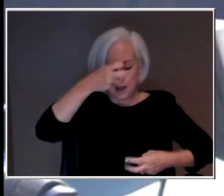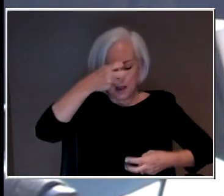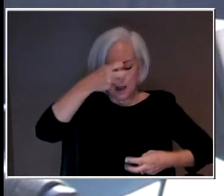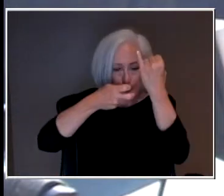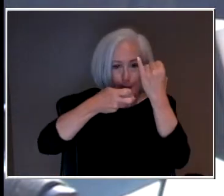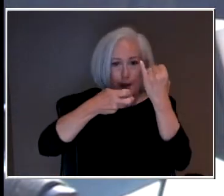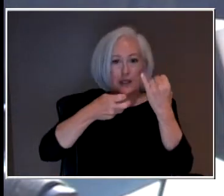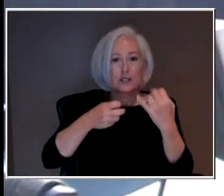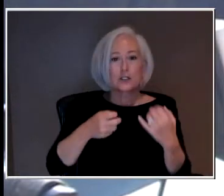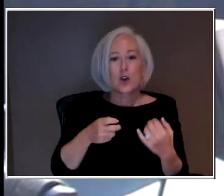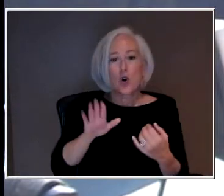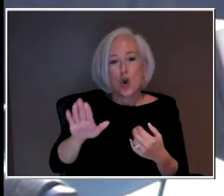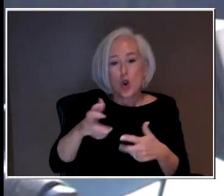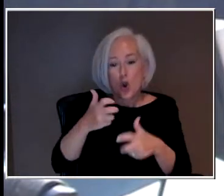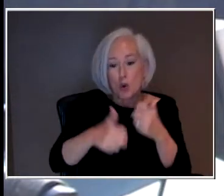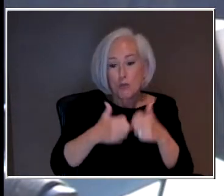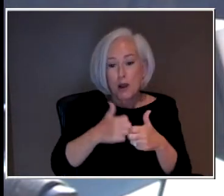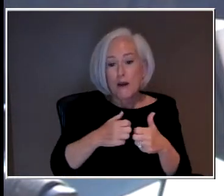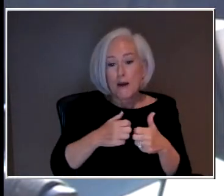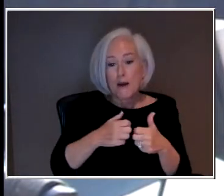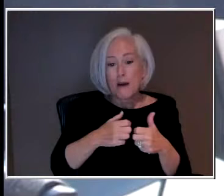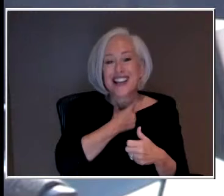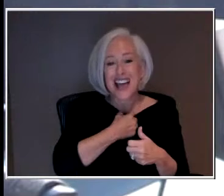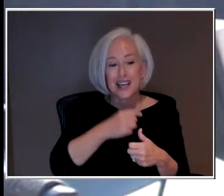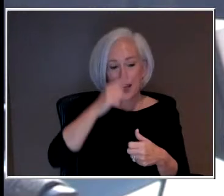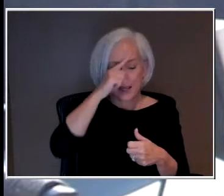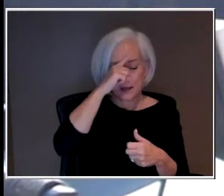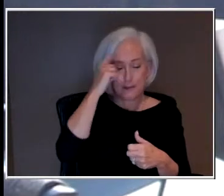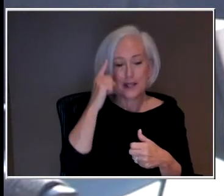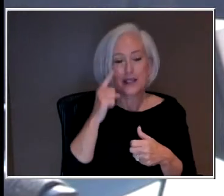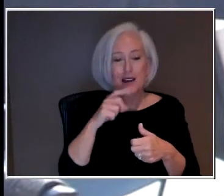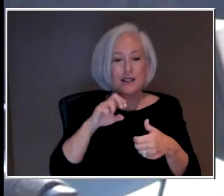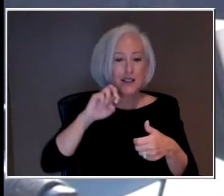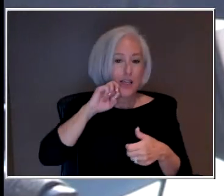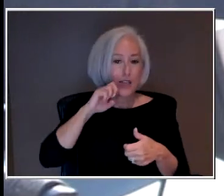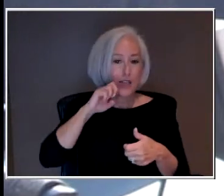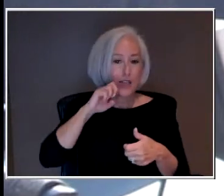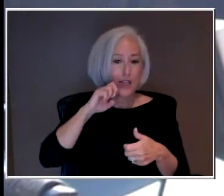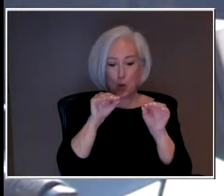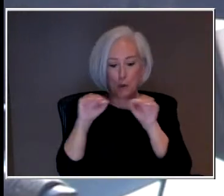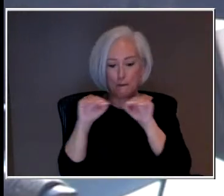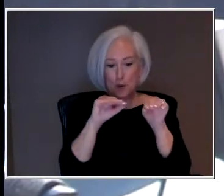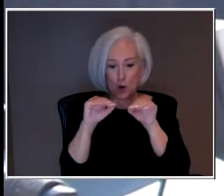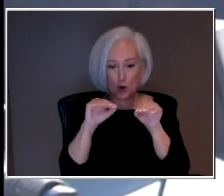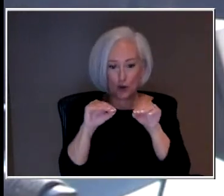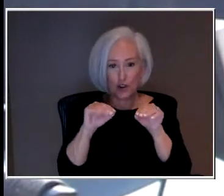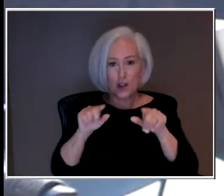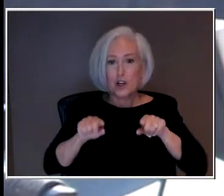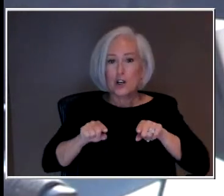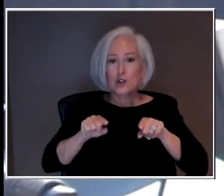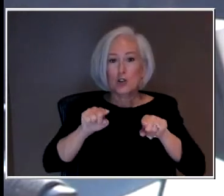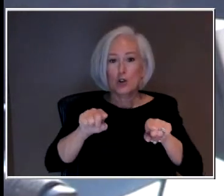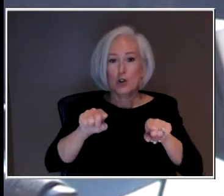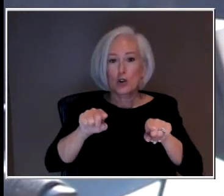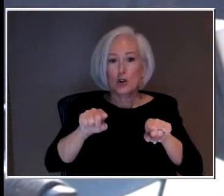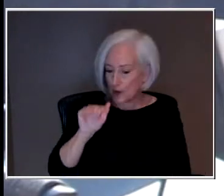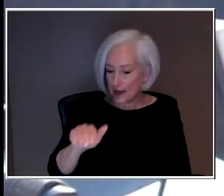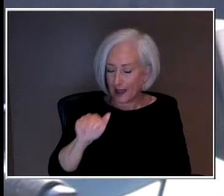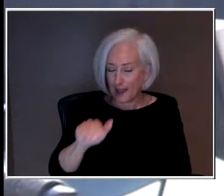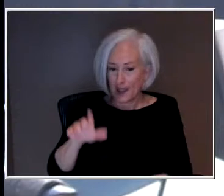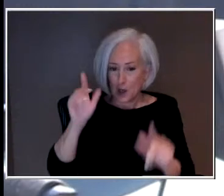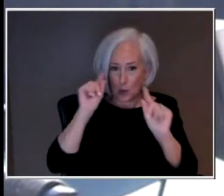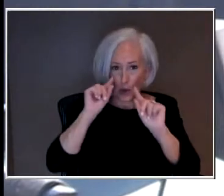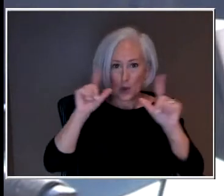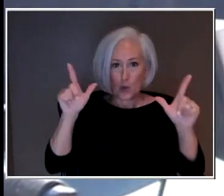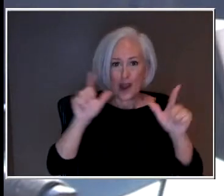were shifted and all these kind of things. So during the surgery itself, we actually wake up the patient. It sounds, a little